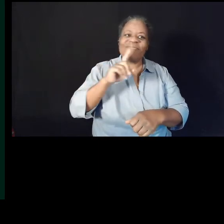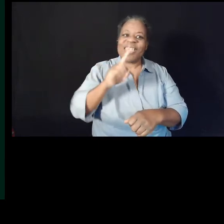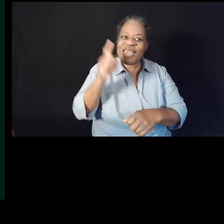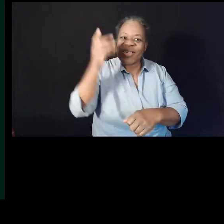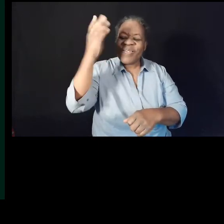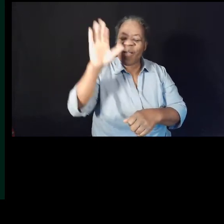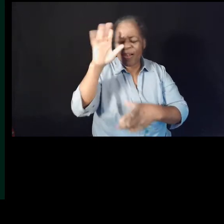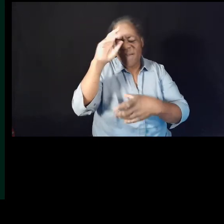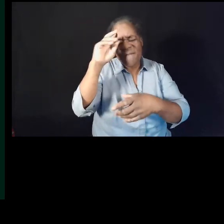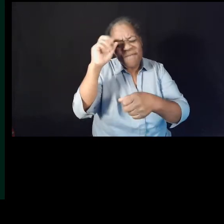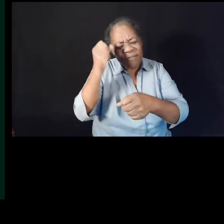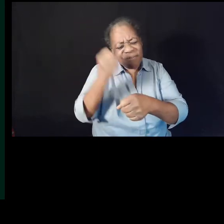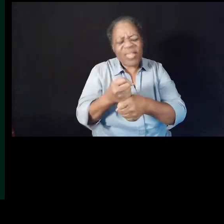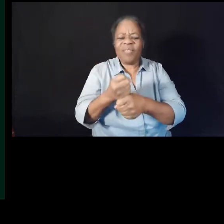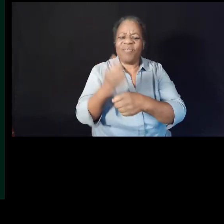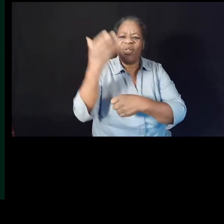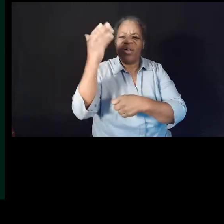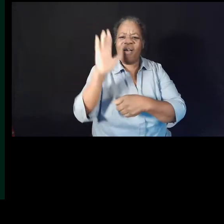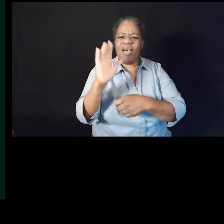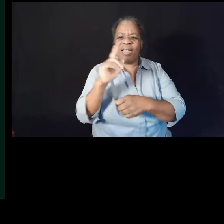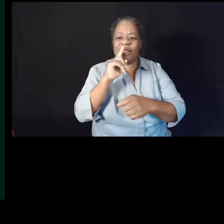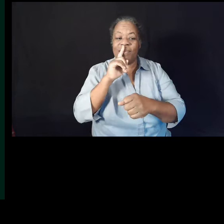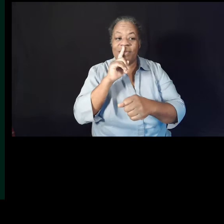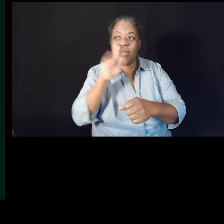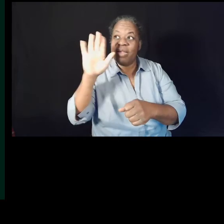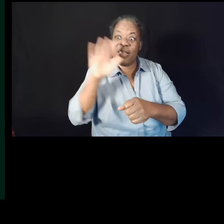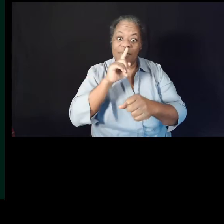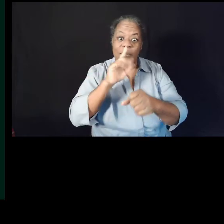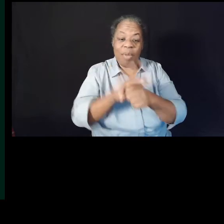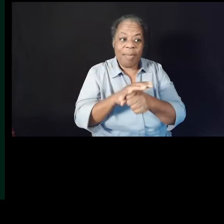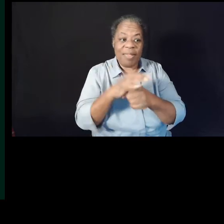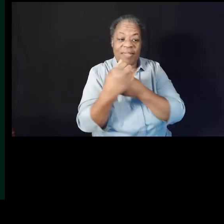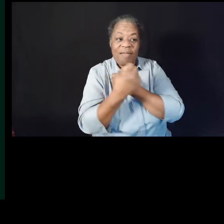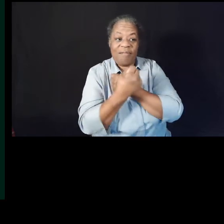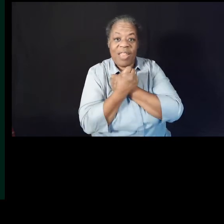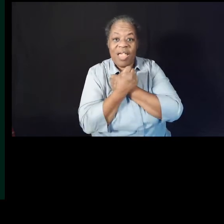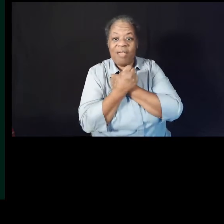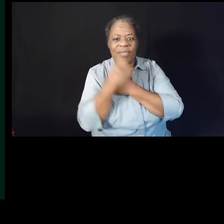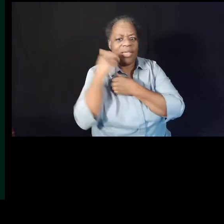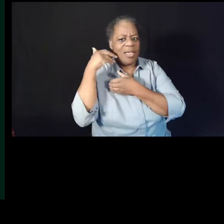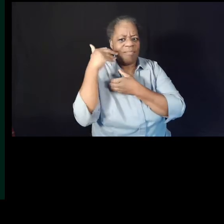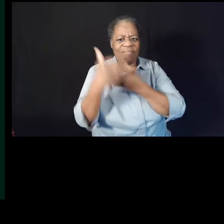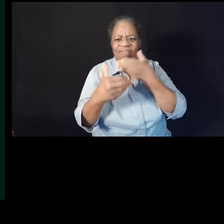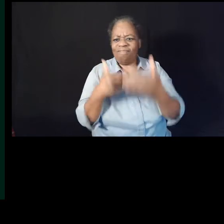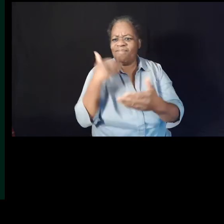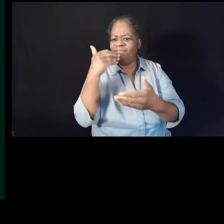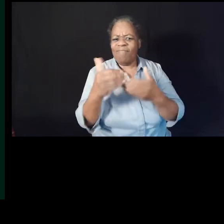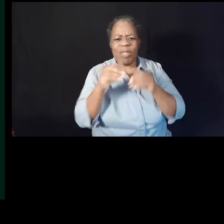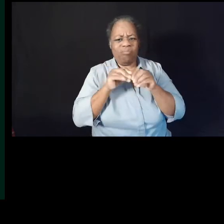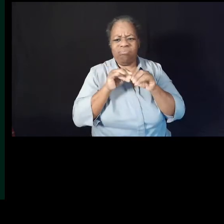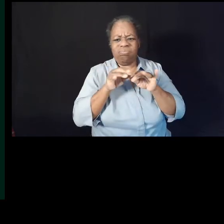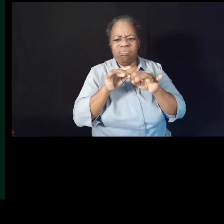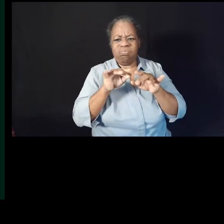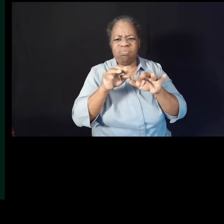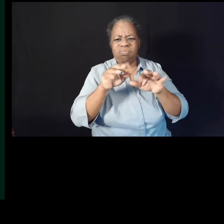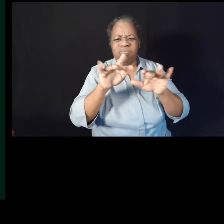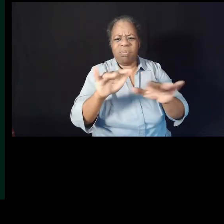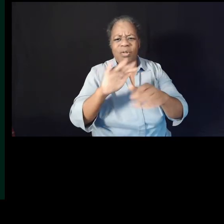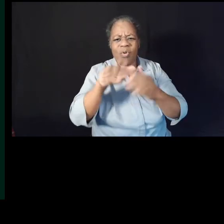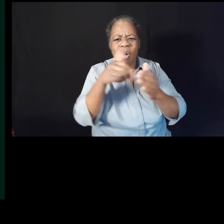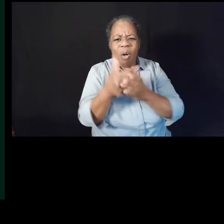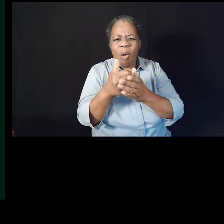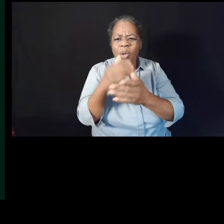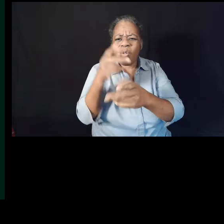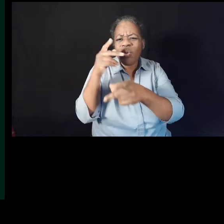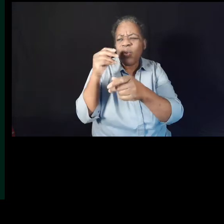God, keeping his covenant of love to 1,000 generations of those who love him and keep his commandments.